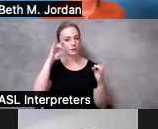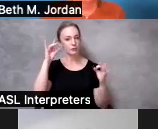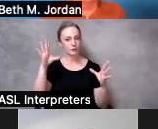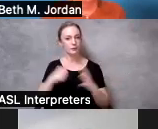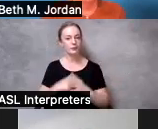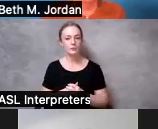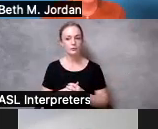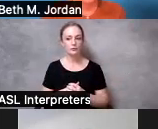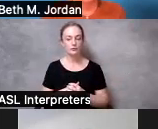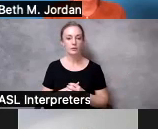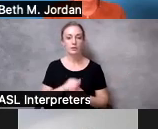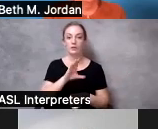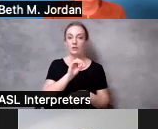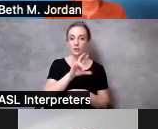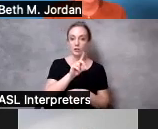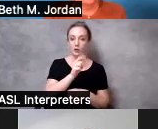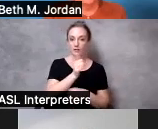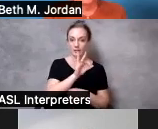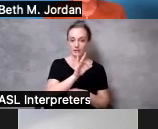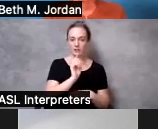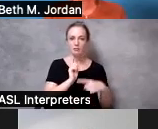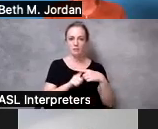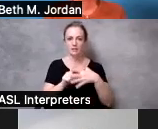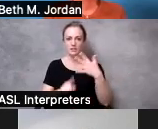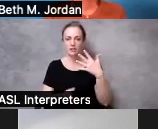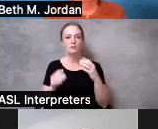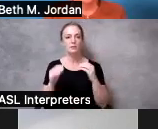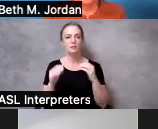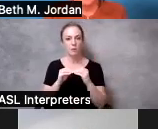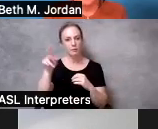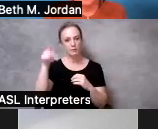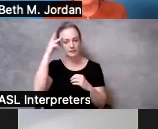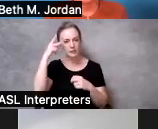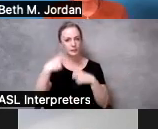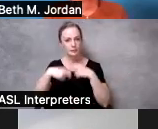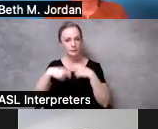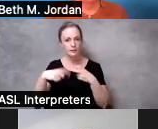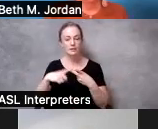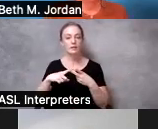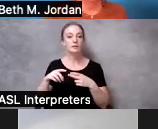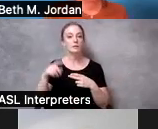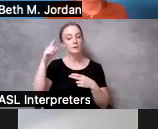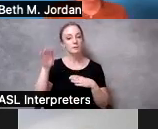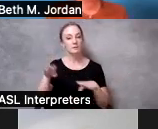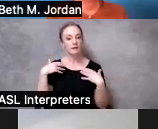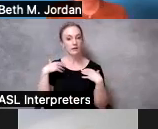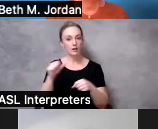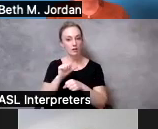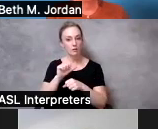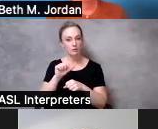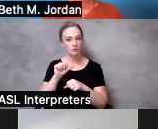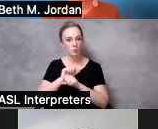In addition to COVID-19, heightened political discord, behavioral health workforce shortages, and racial